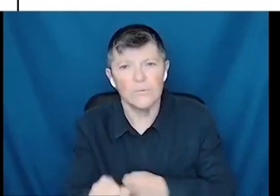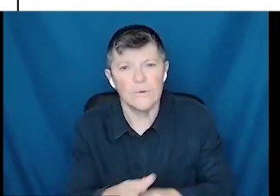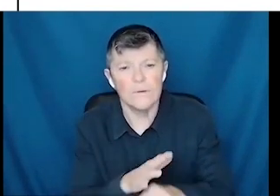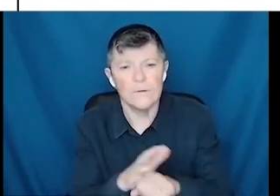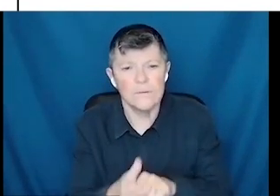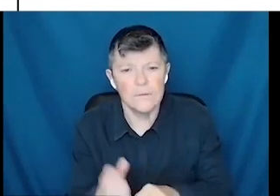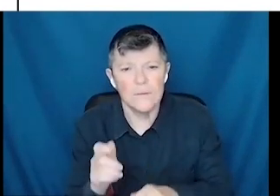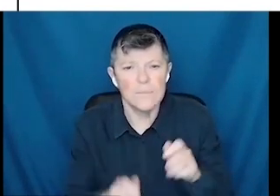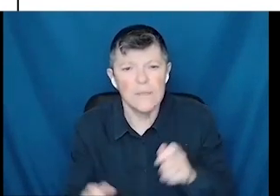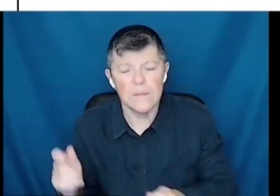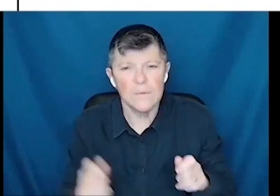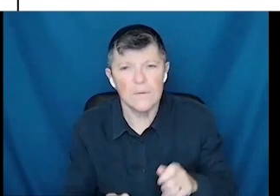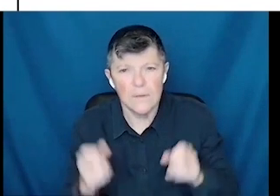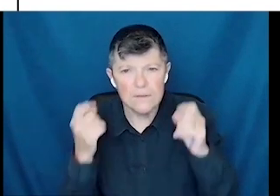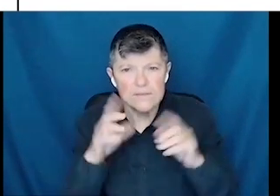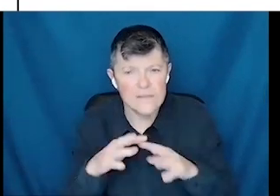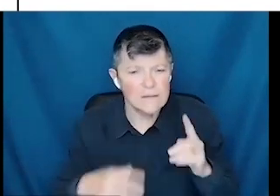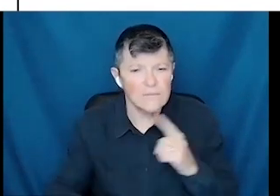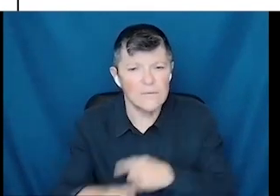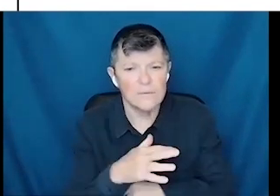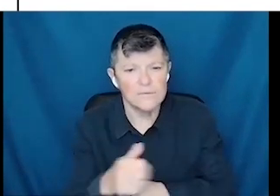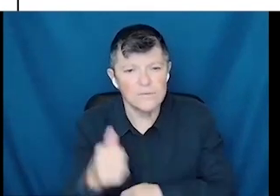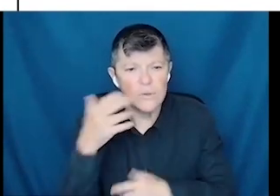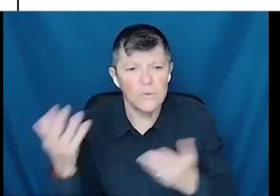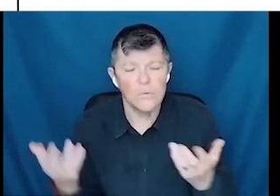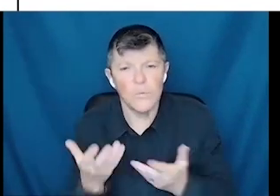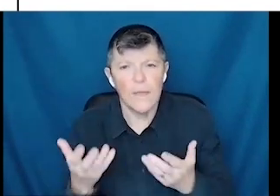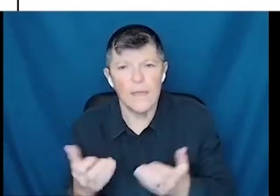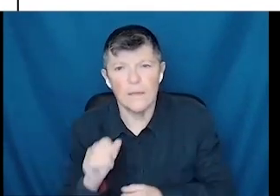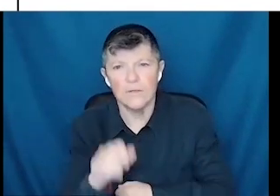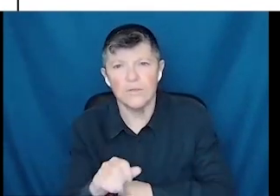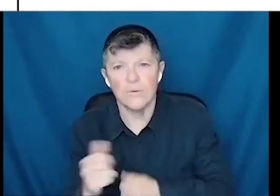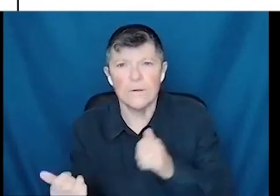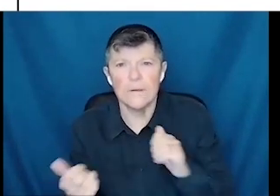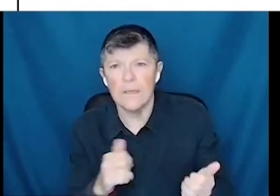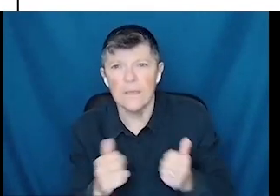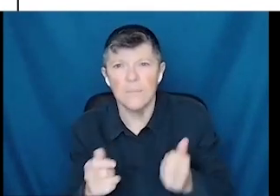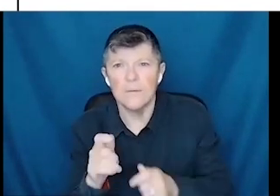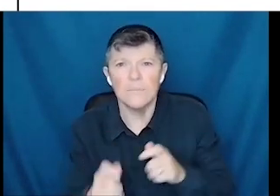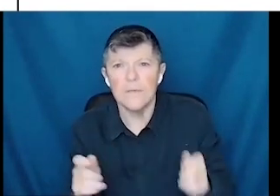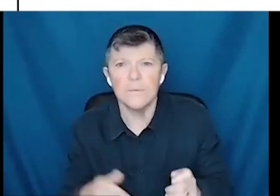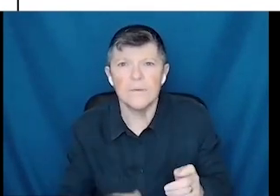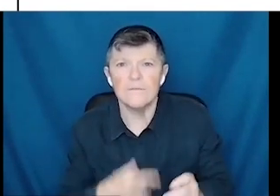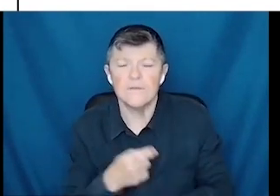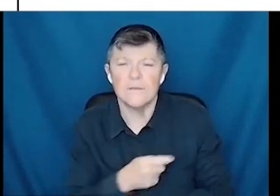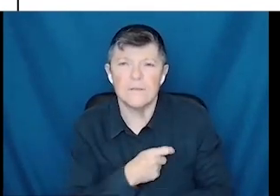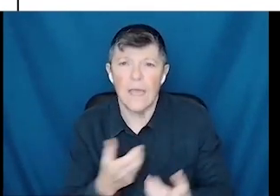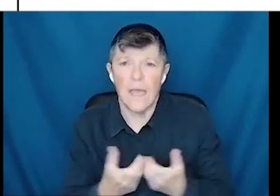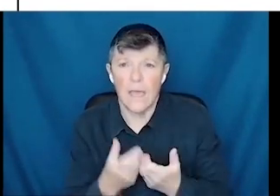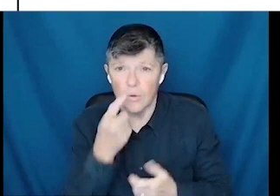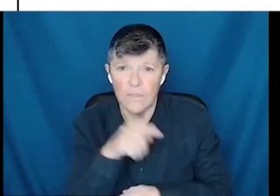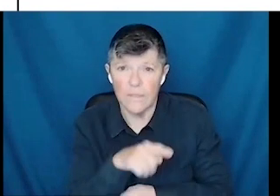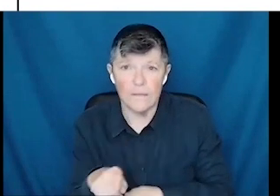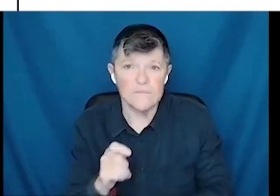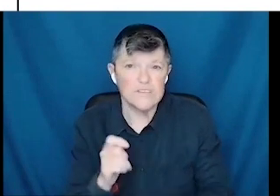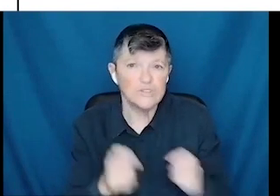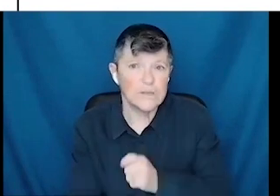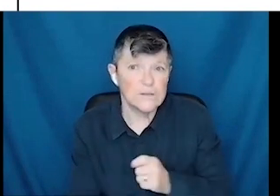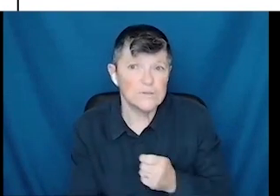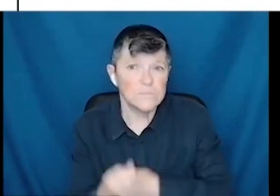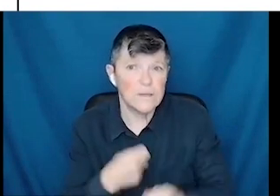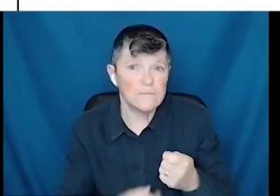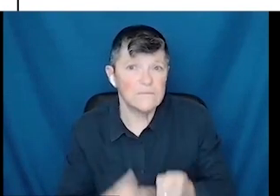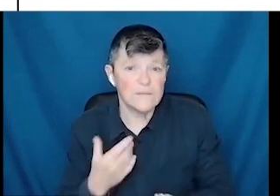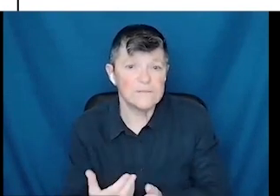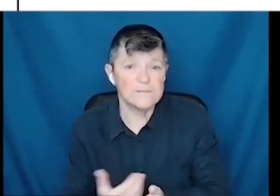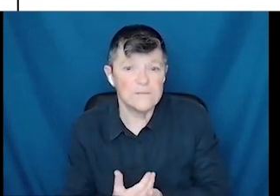their environment. Do you know where it is in your neighborhood that people might feel anxious? How could aspects of the neighborhood be changed so they feel safer? One way to